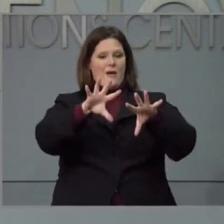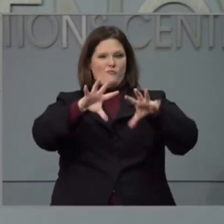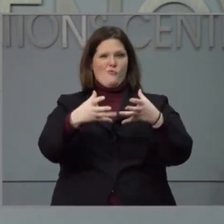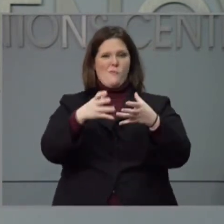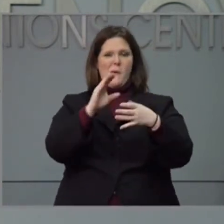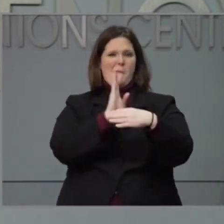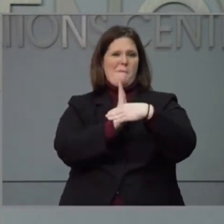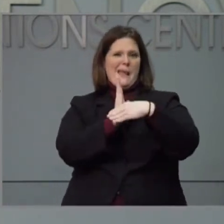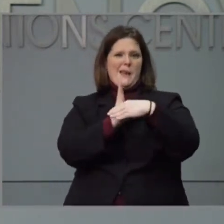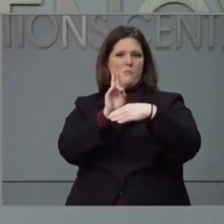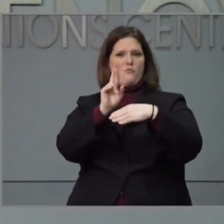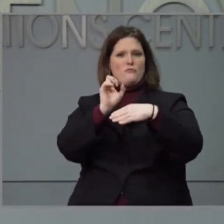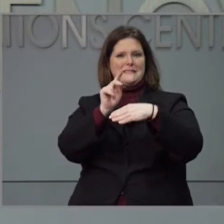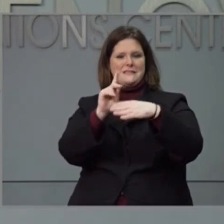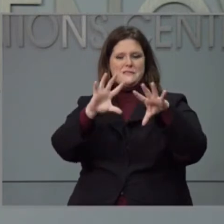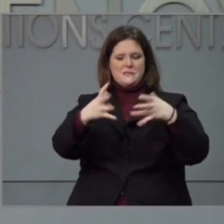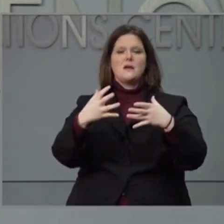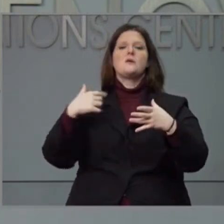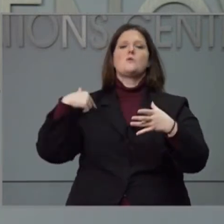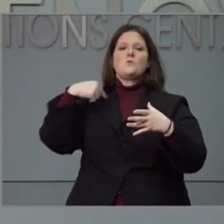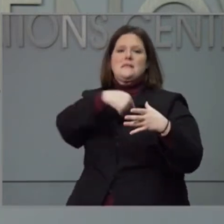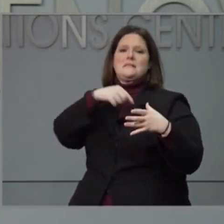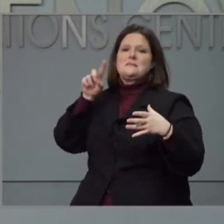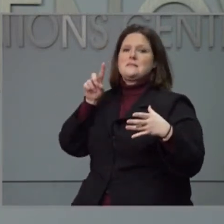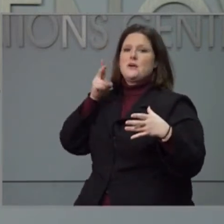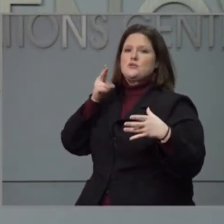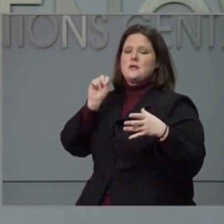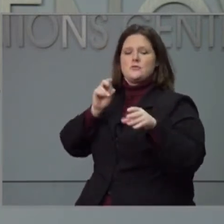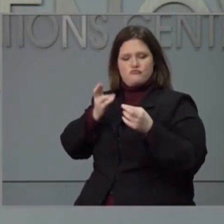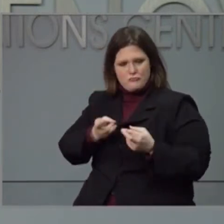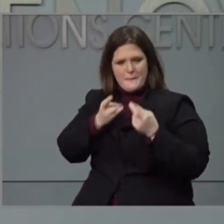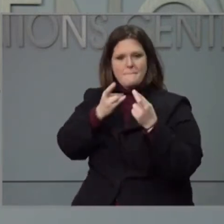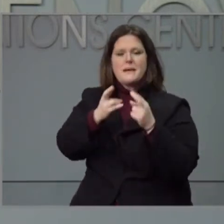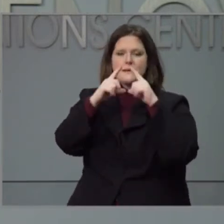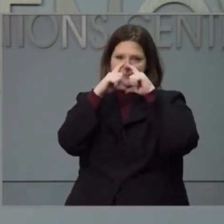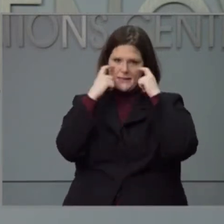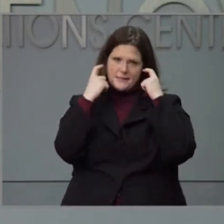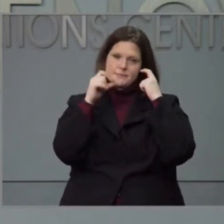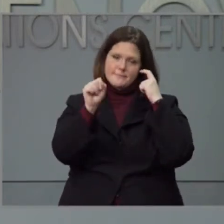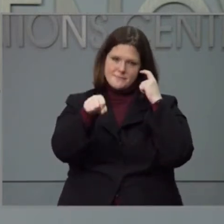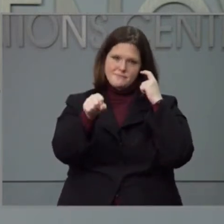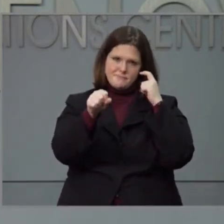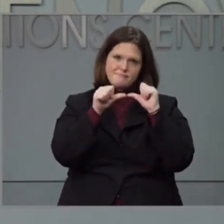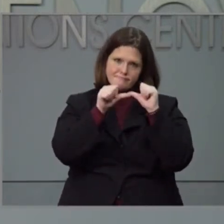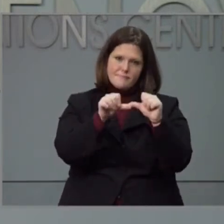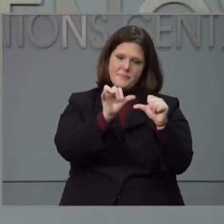our department does recommend wearing face coverings while participating in those activities.